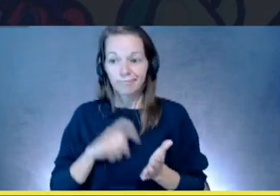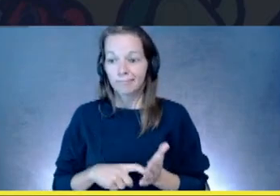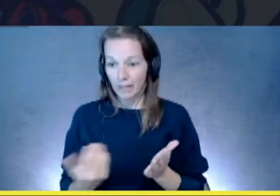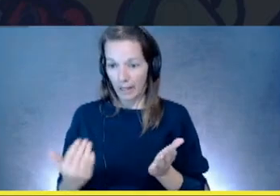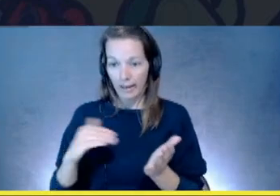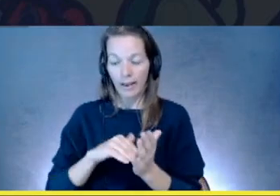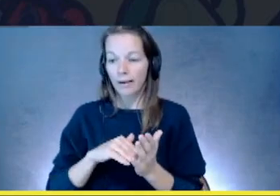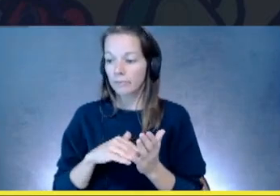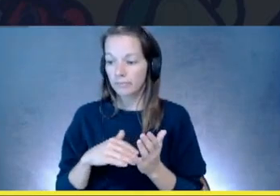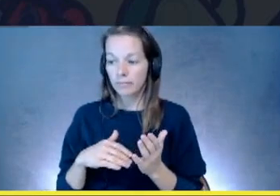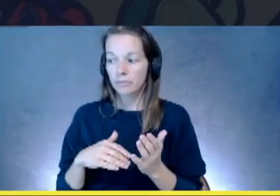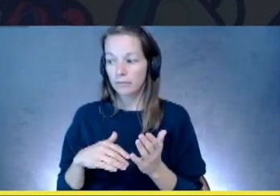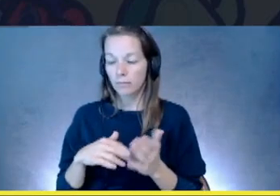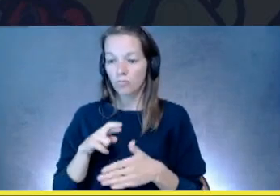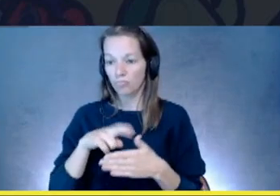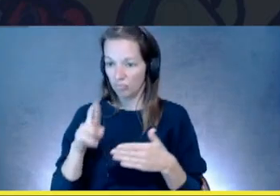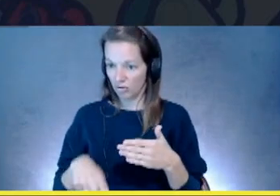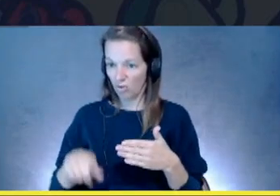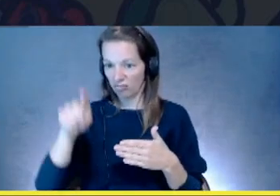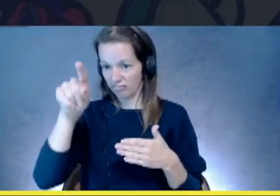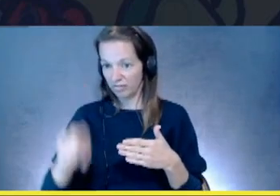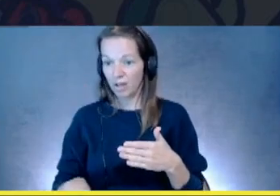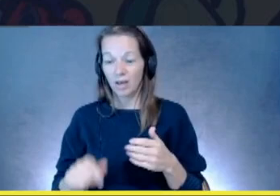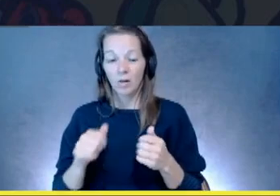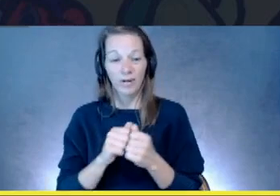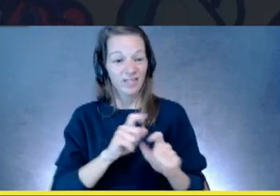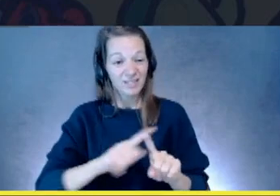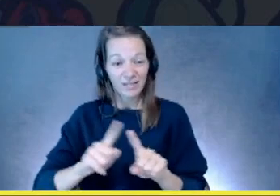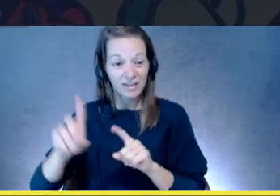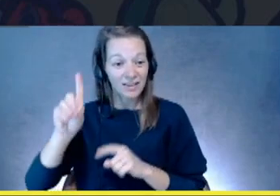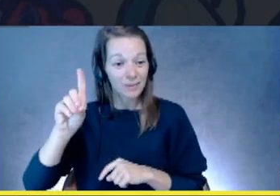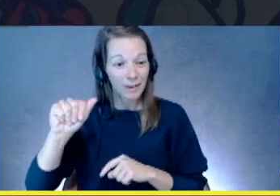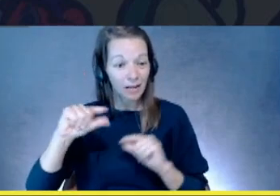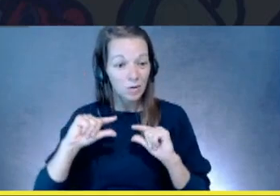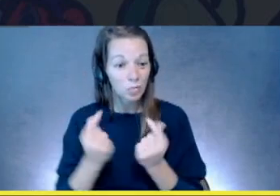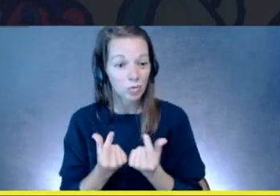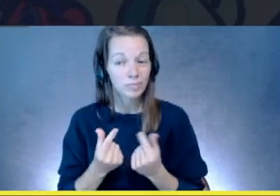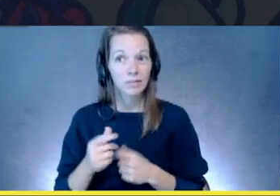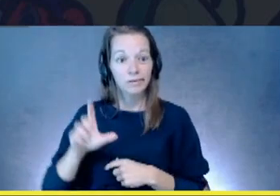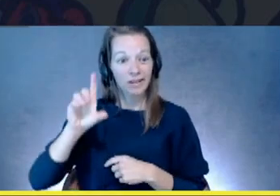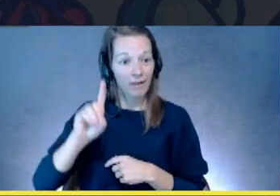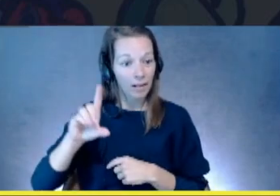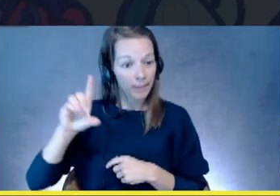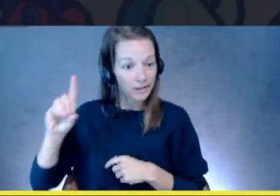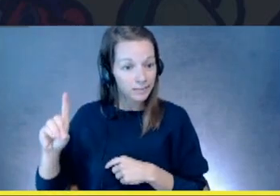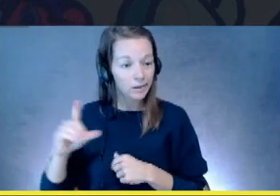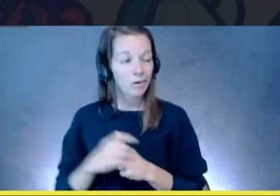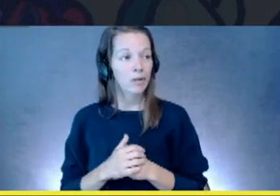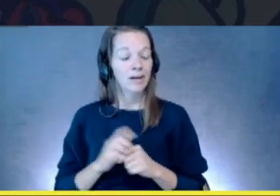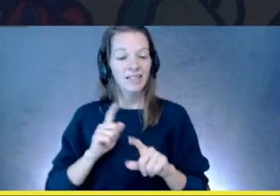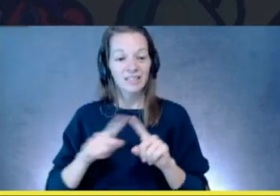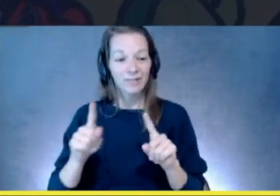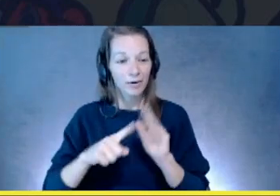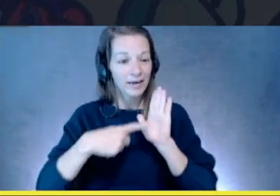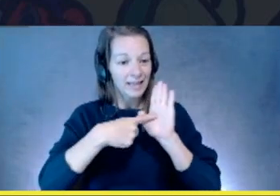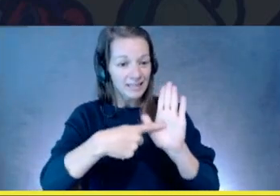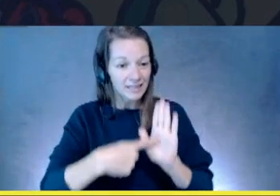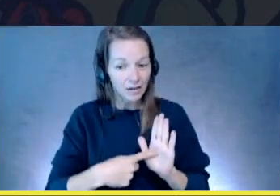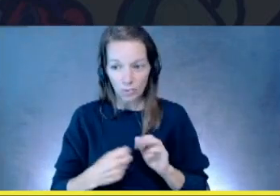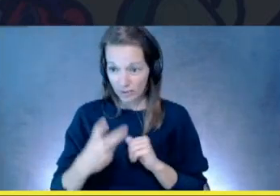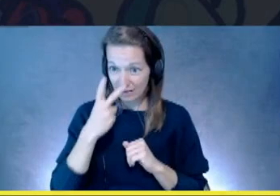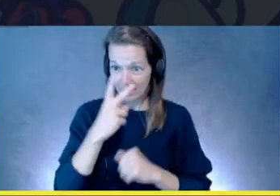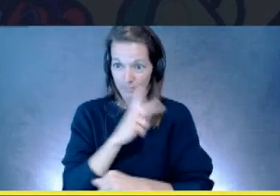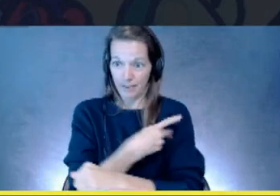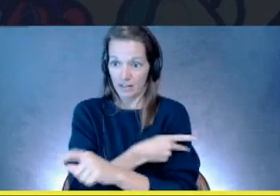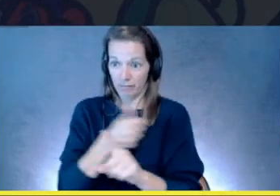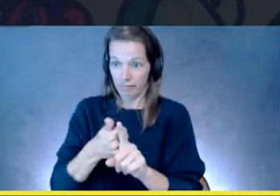entire disability groups, developmental disability groups, and the different indicators, you can see that patients with